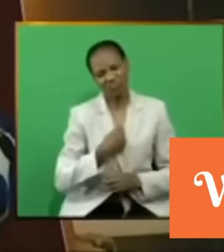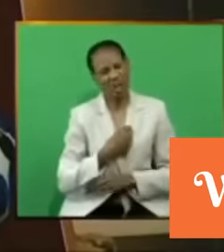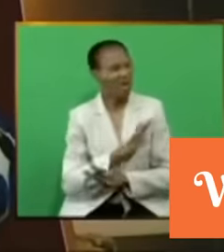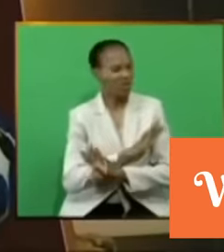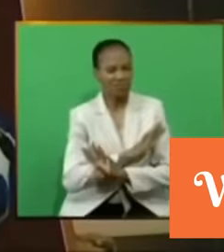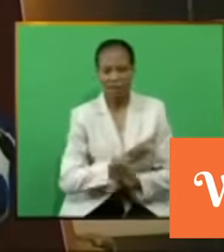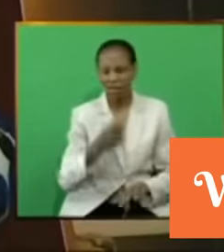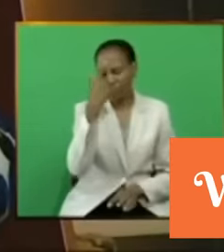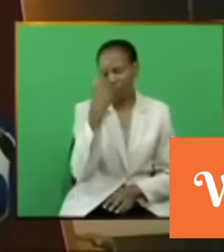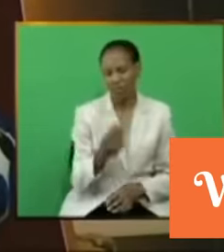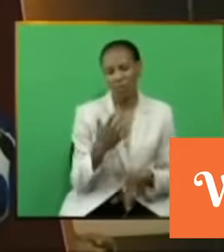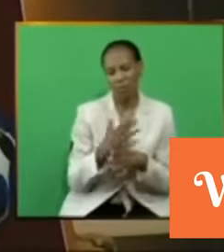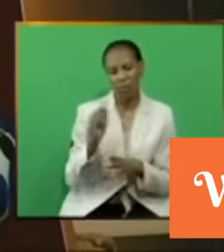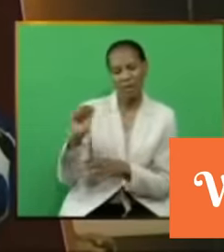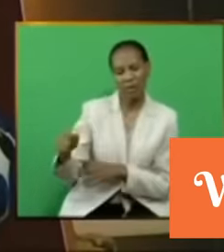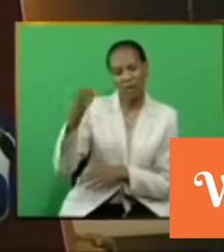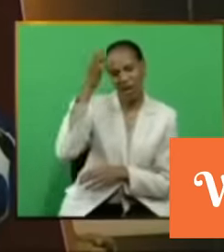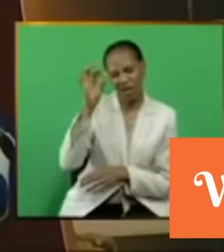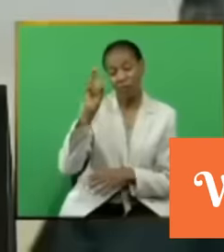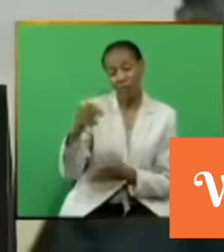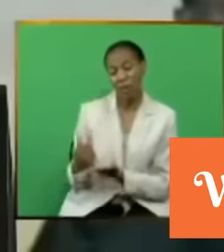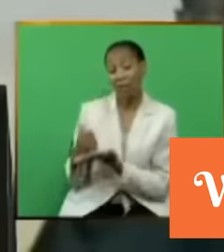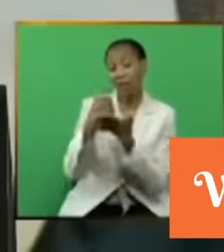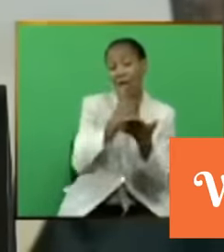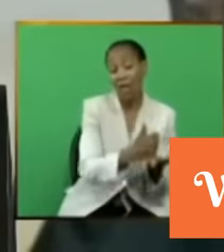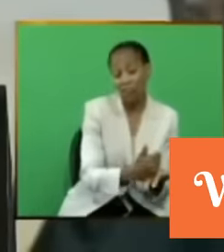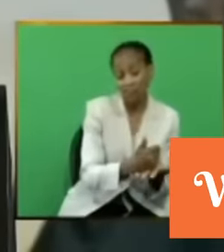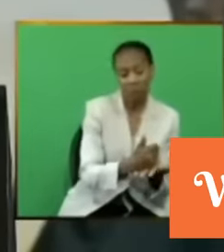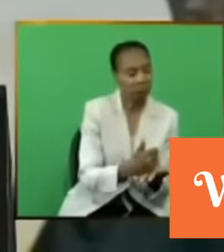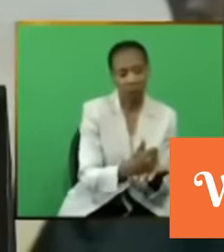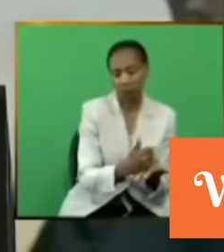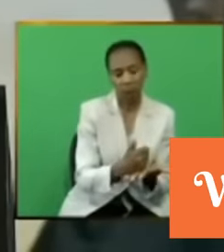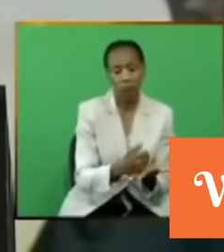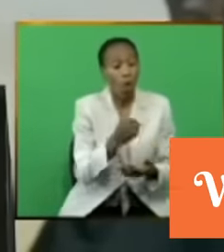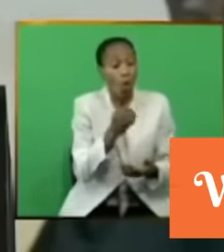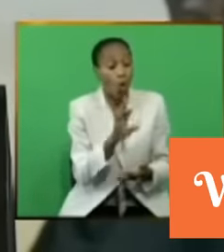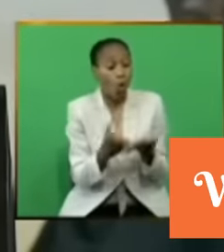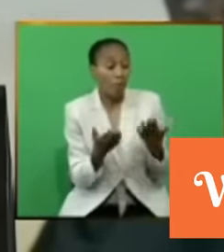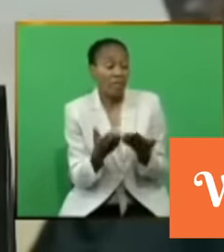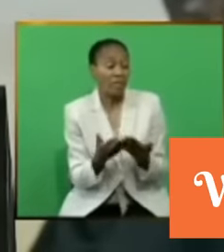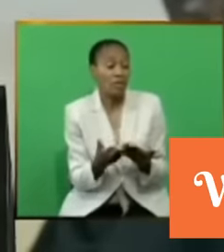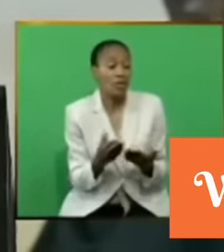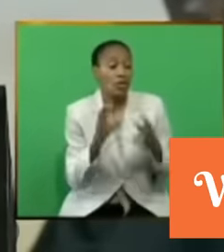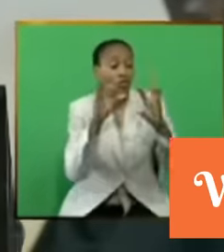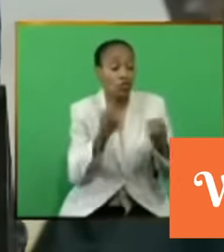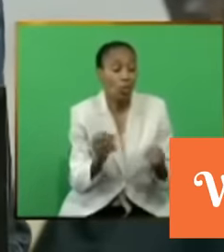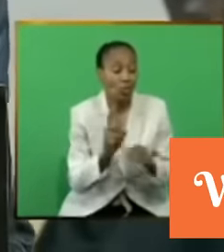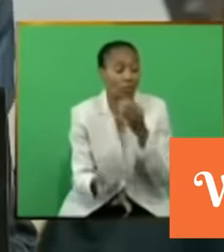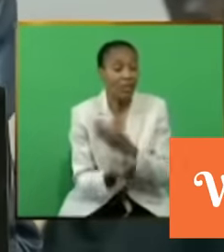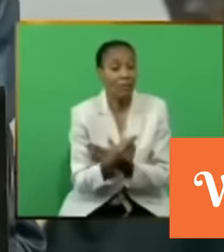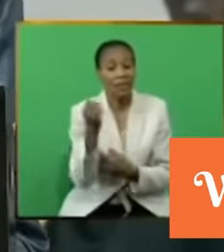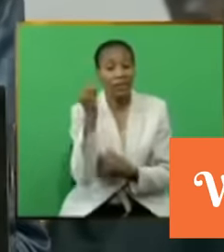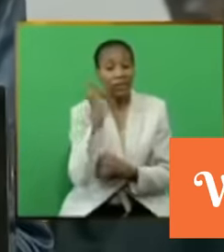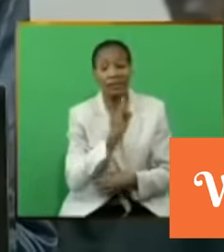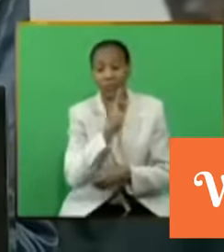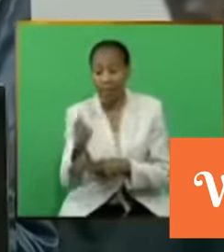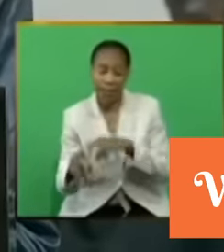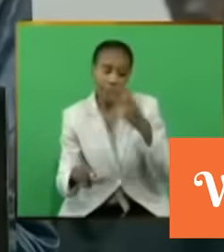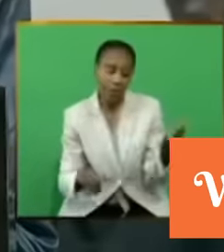government's efforts will yield any lasting fruits or even stop the hostilities between Israel and